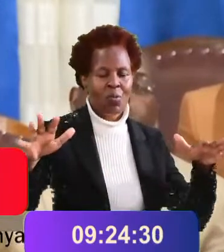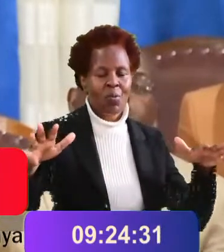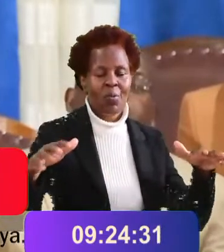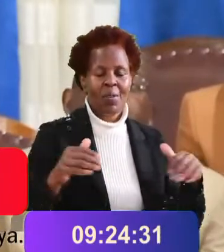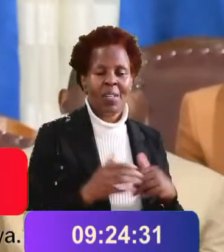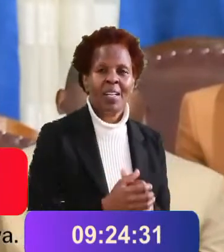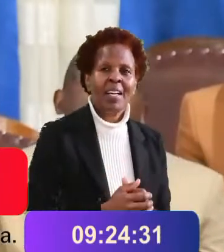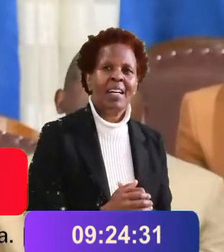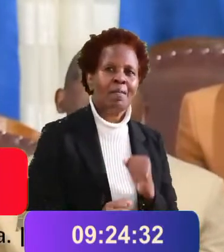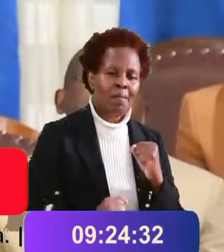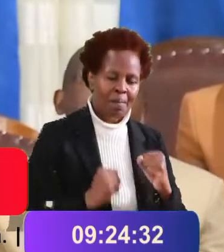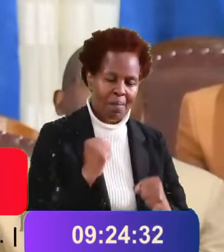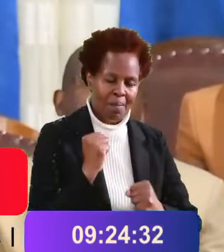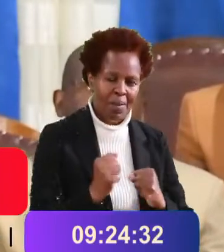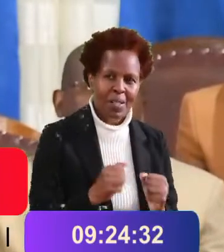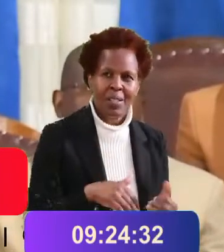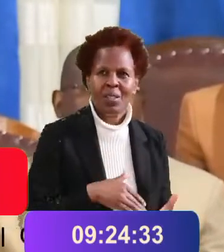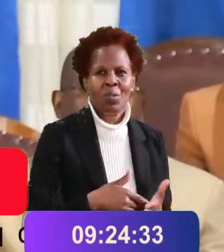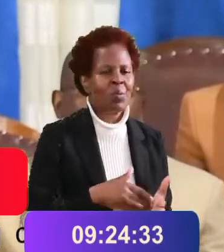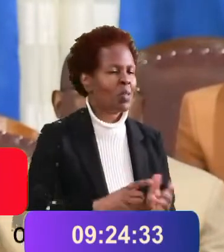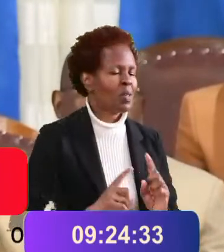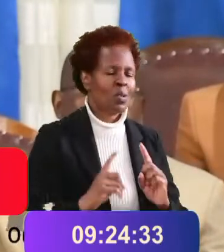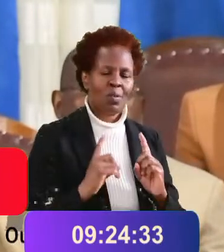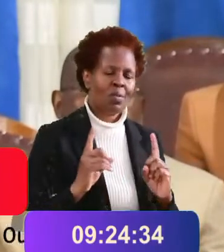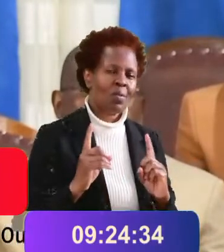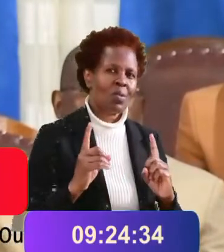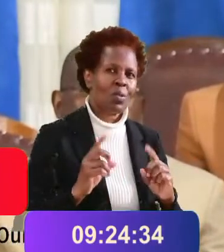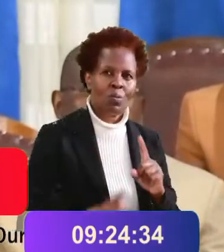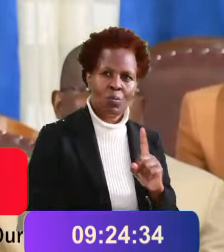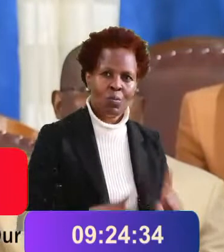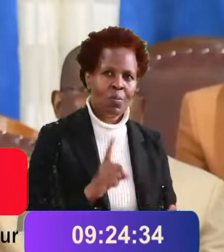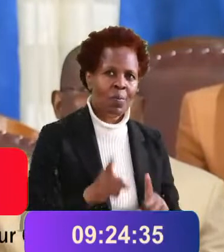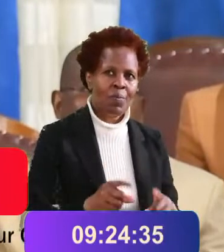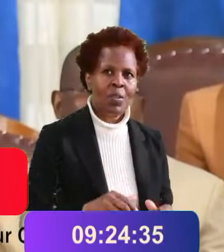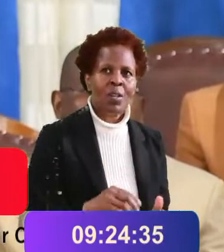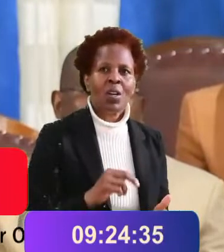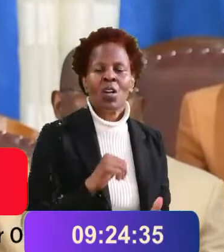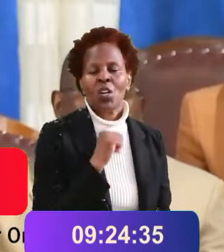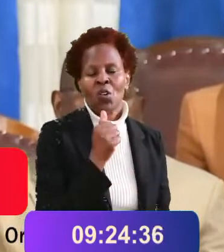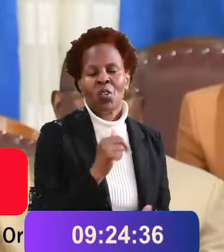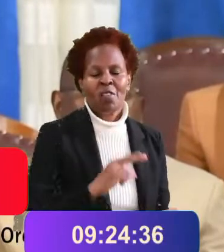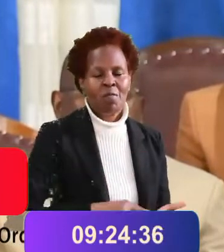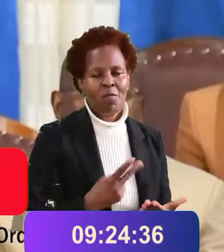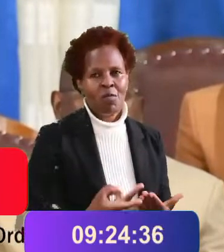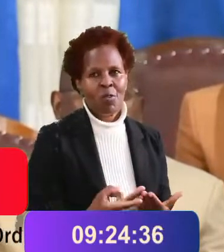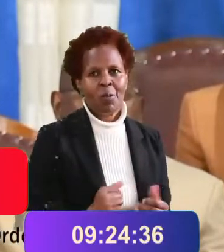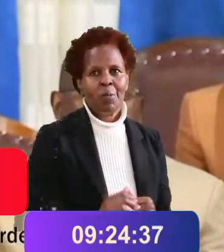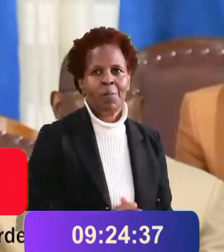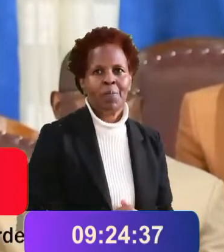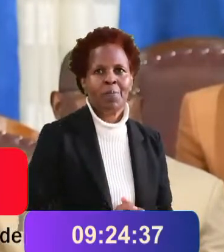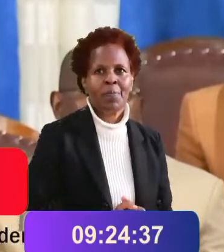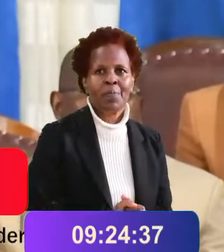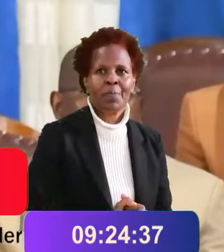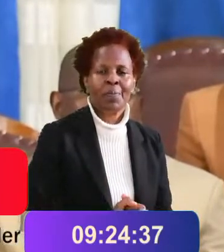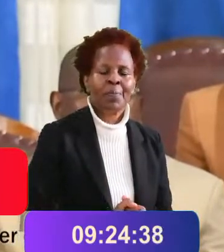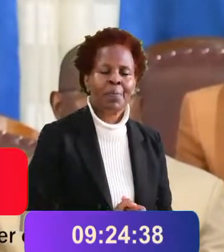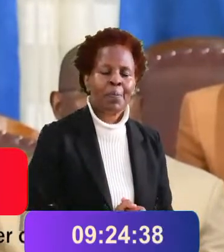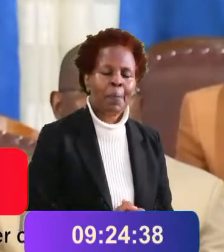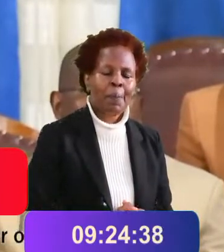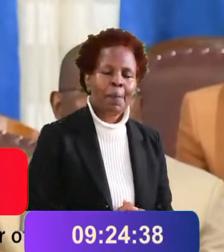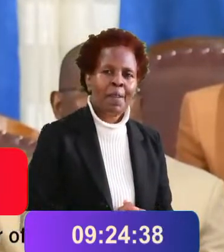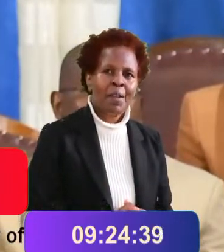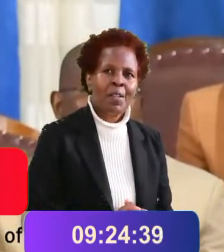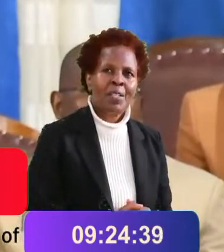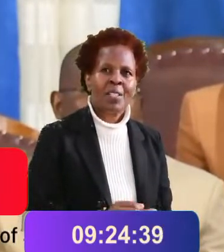They shall run and not be weary. They shall walk and not faint." Happenings may